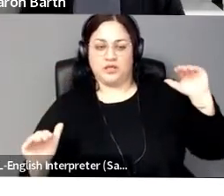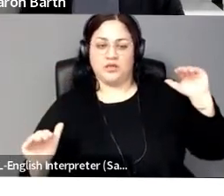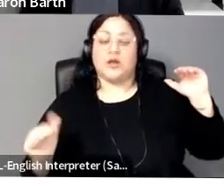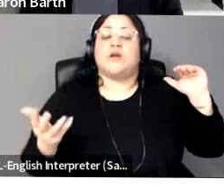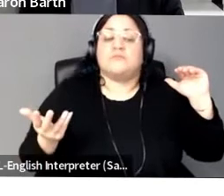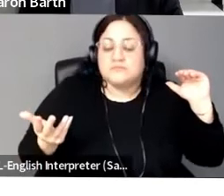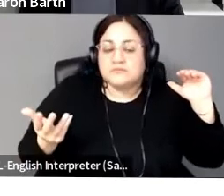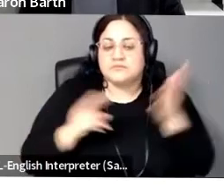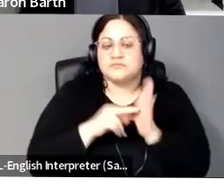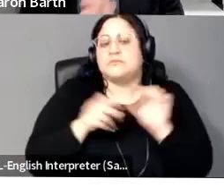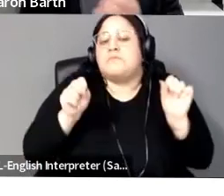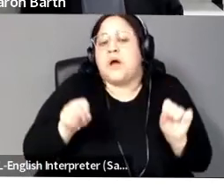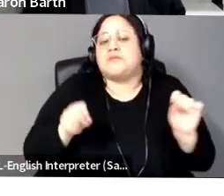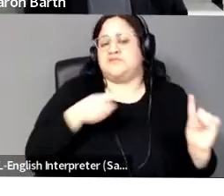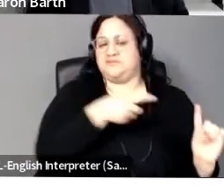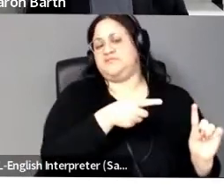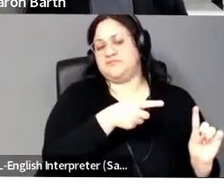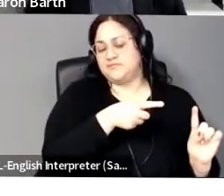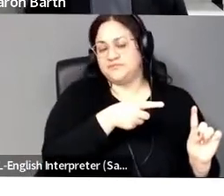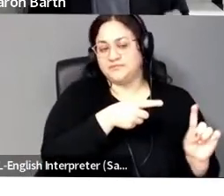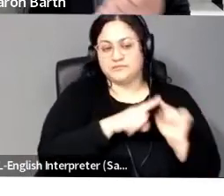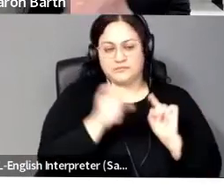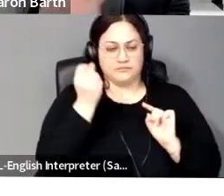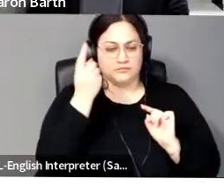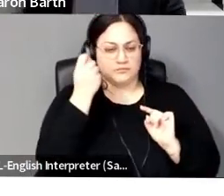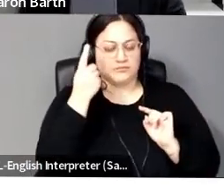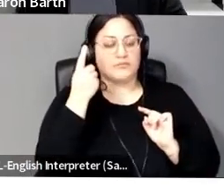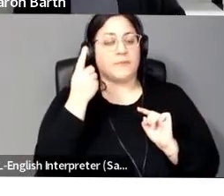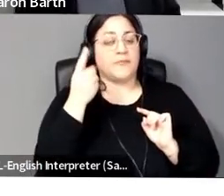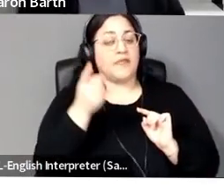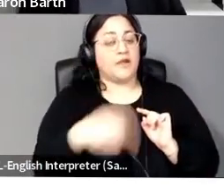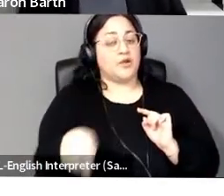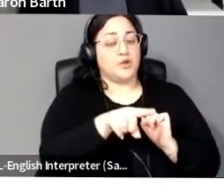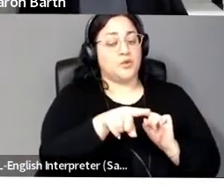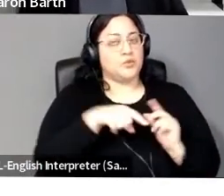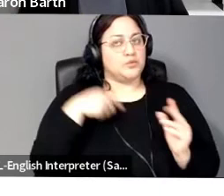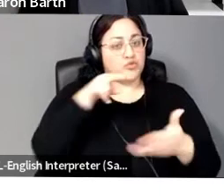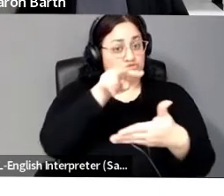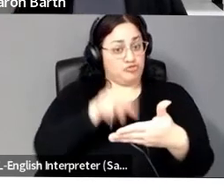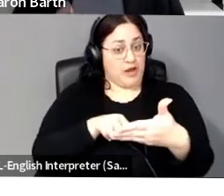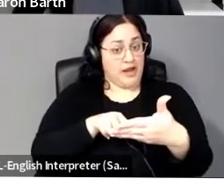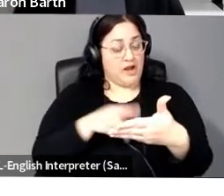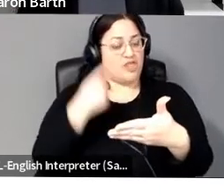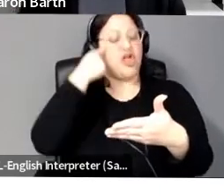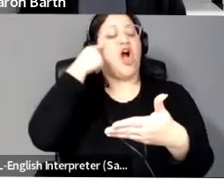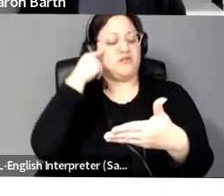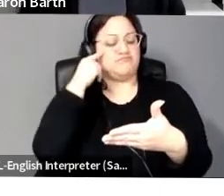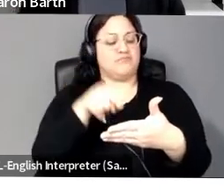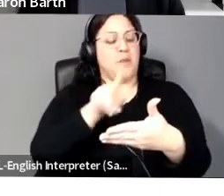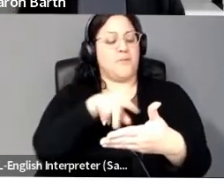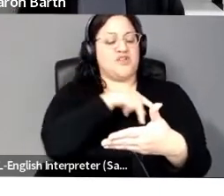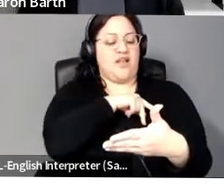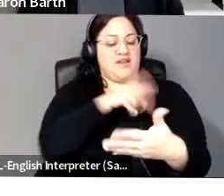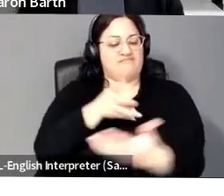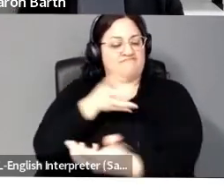How many of you thought about those numbers in making your decision? And how many of you